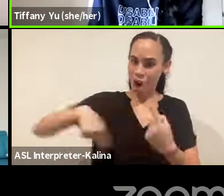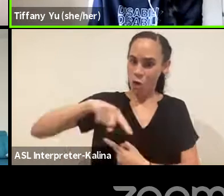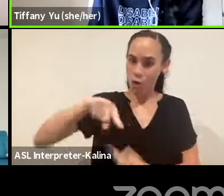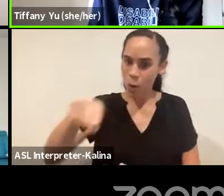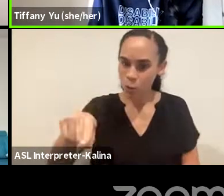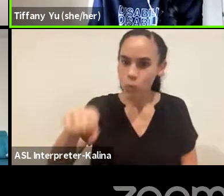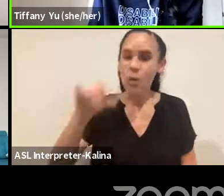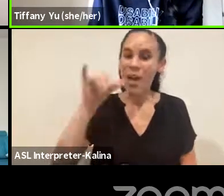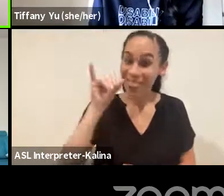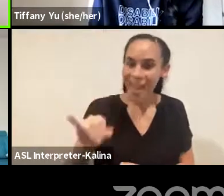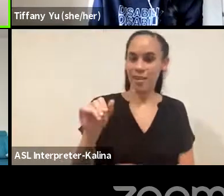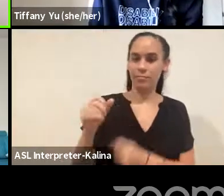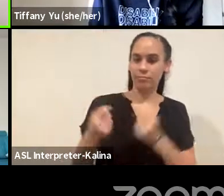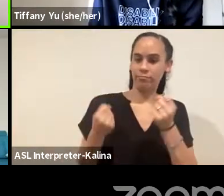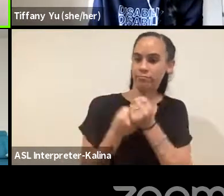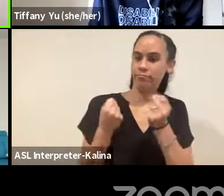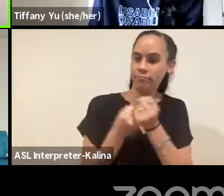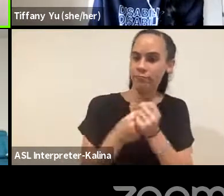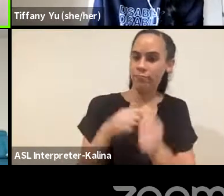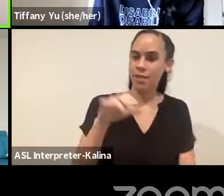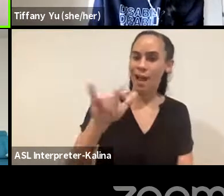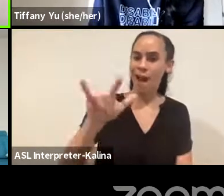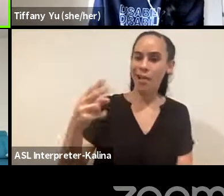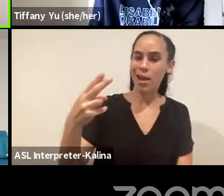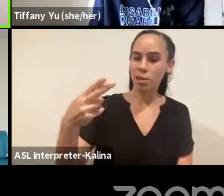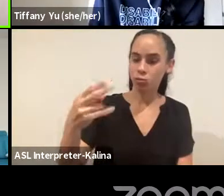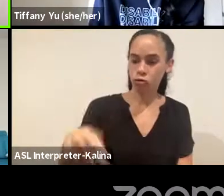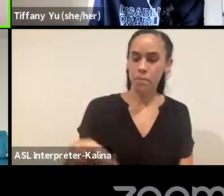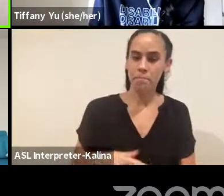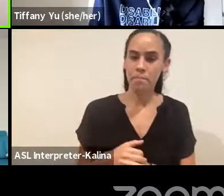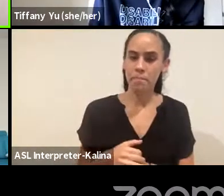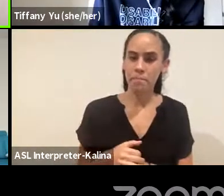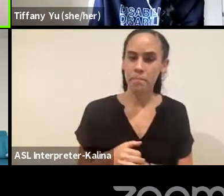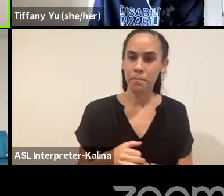allyship. Yes. You know, it's interesting because